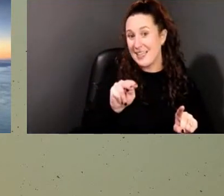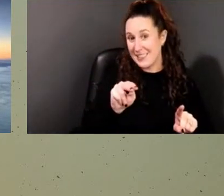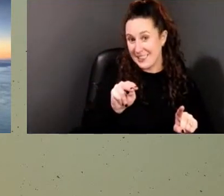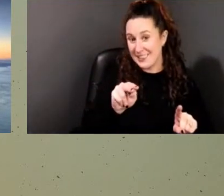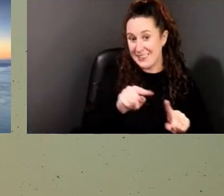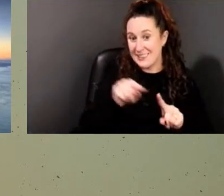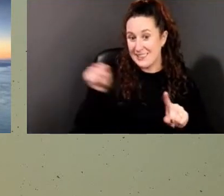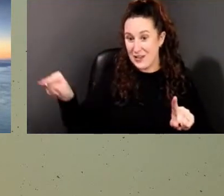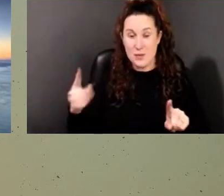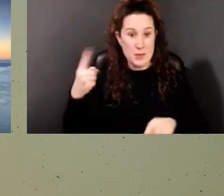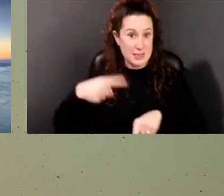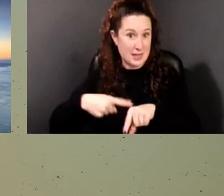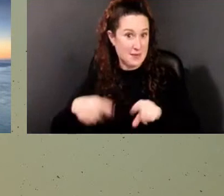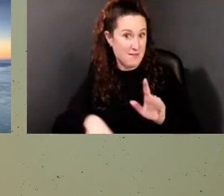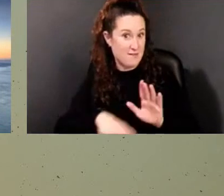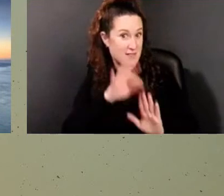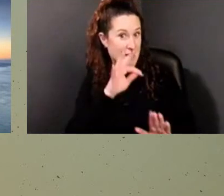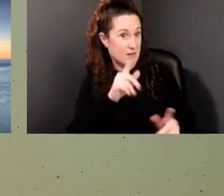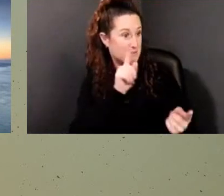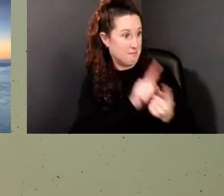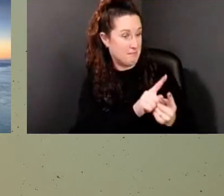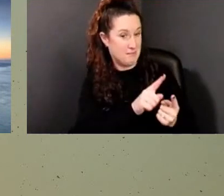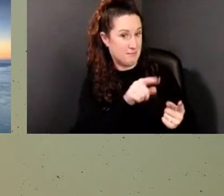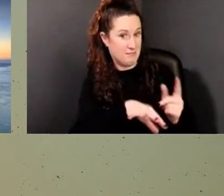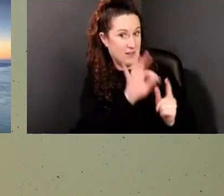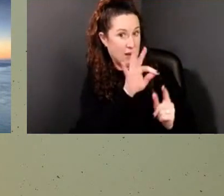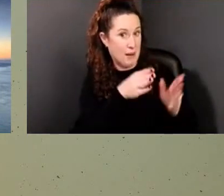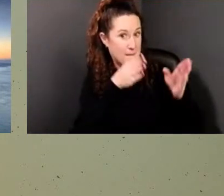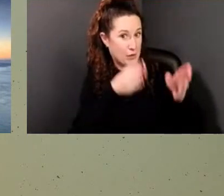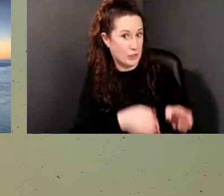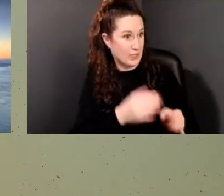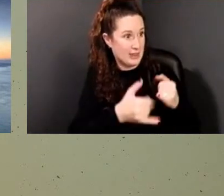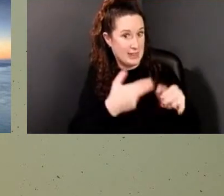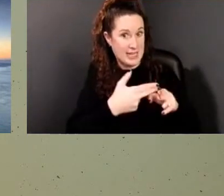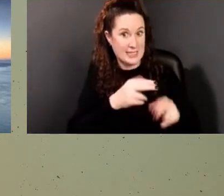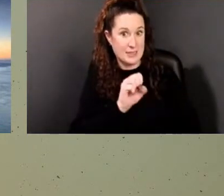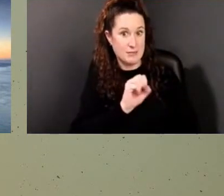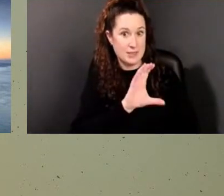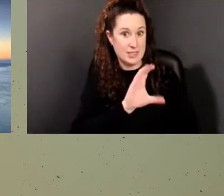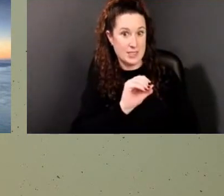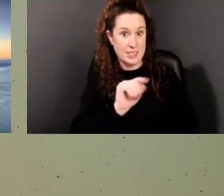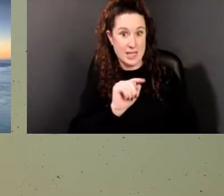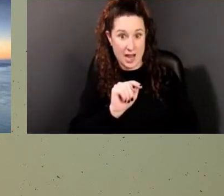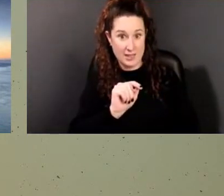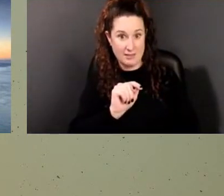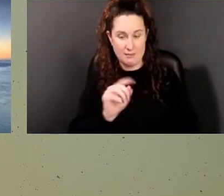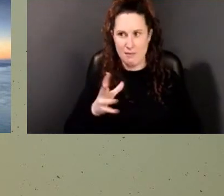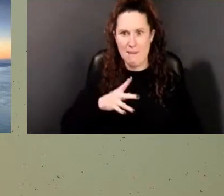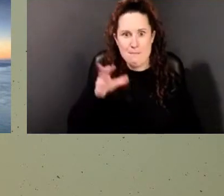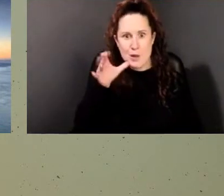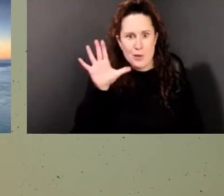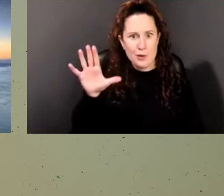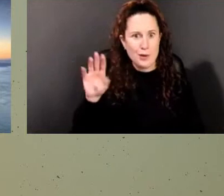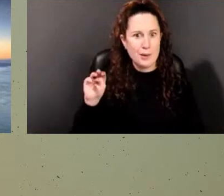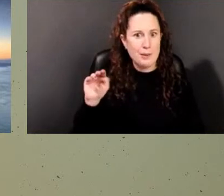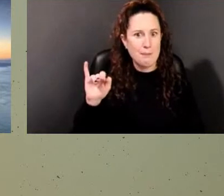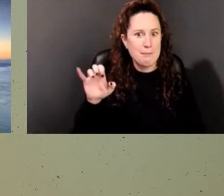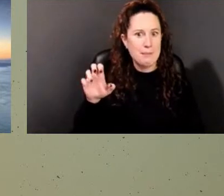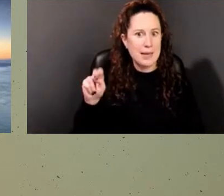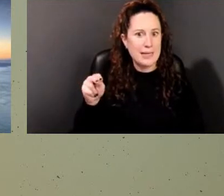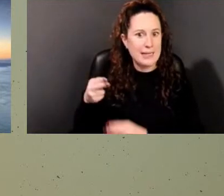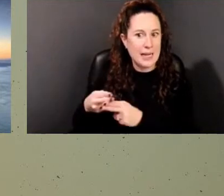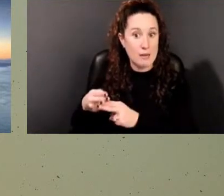of Scott, which is their maiden name for that family. So it might well be that some of